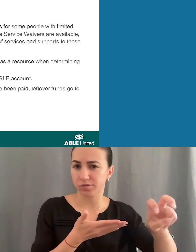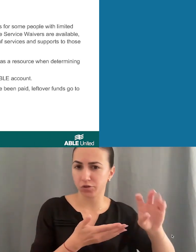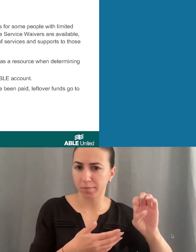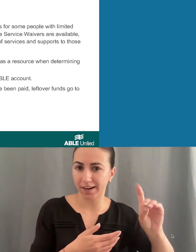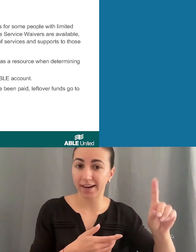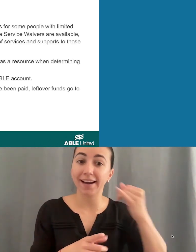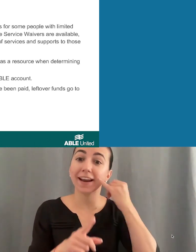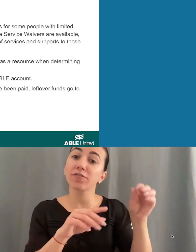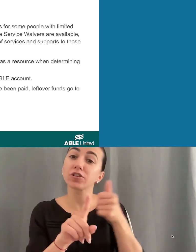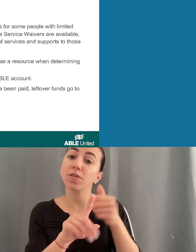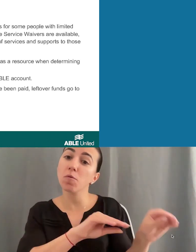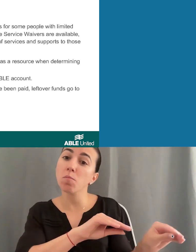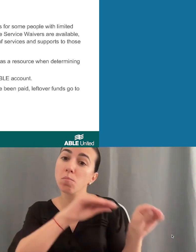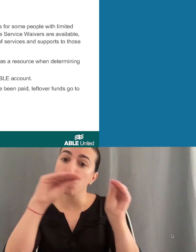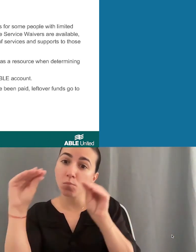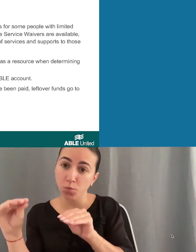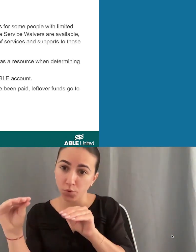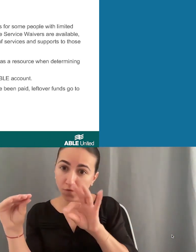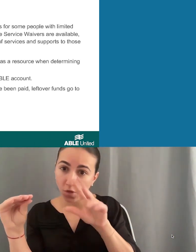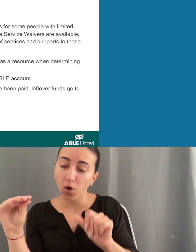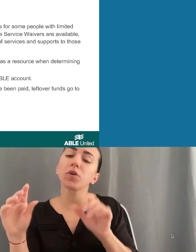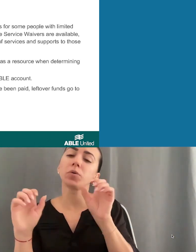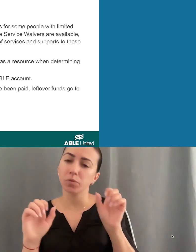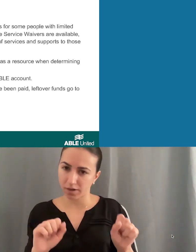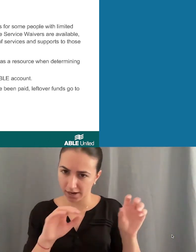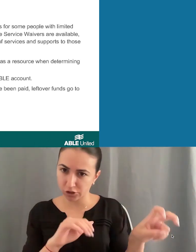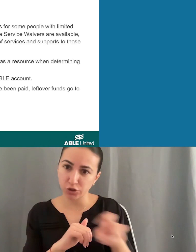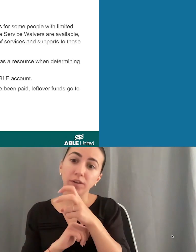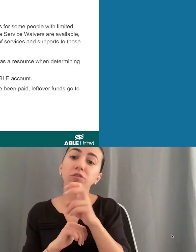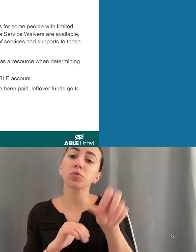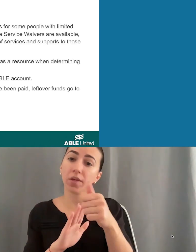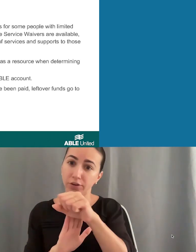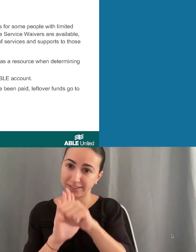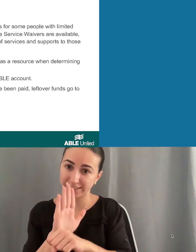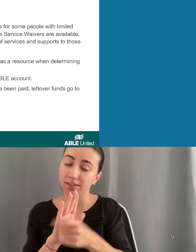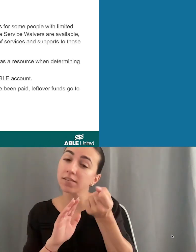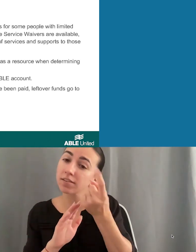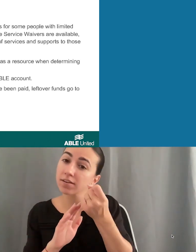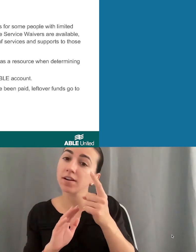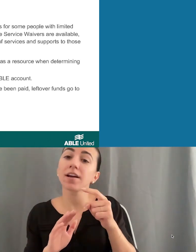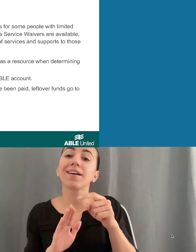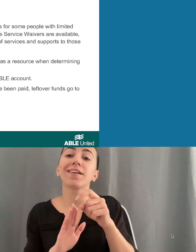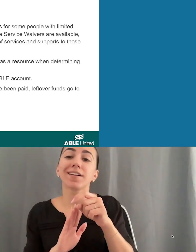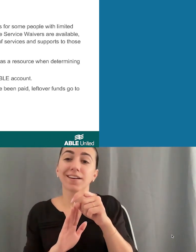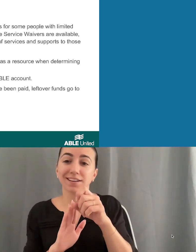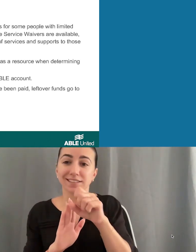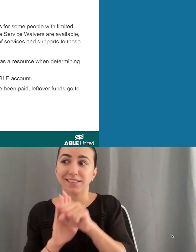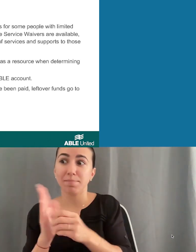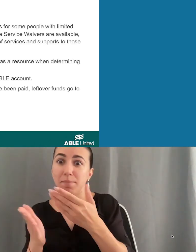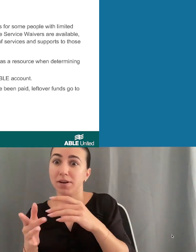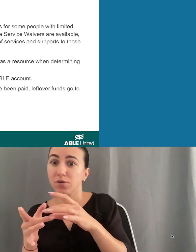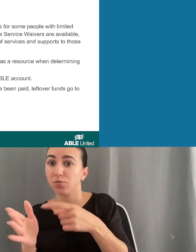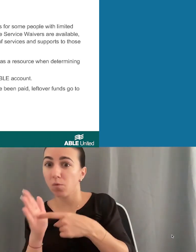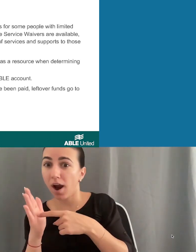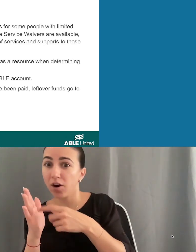out of the state of Florida, you can take the ABLE United account with you. However, that state may have Medicaid recovery on ABLE accounts, so keep that in